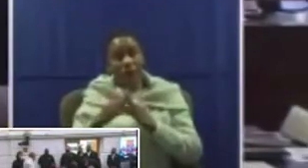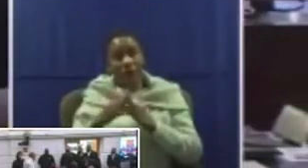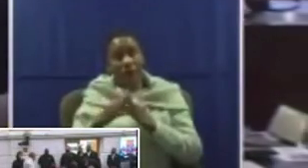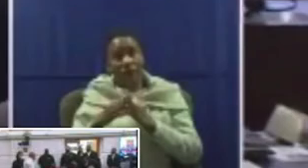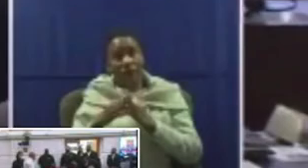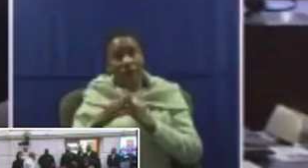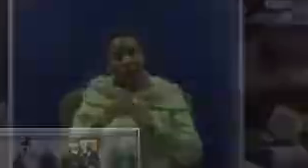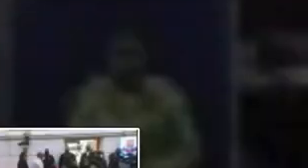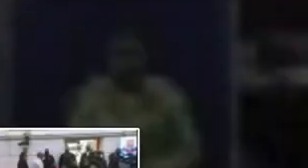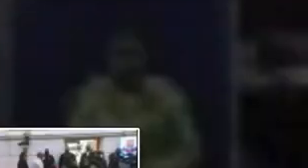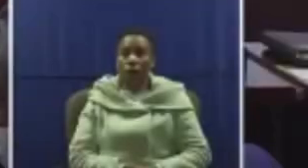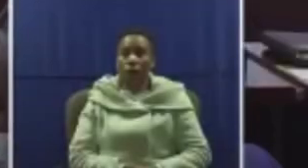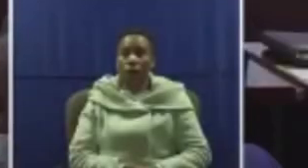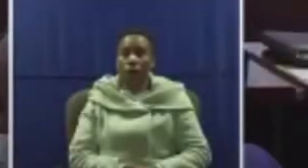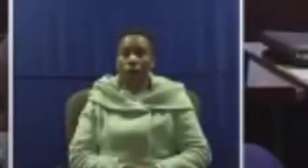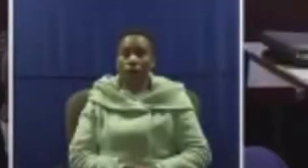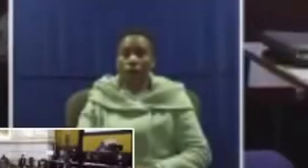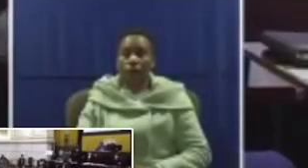house, Honourable Member.